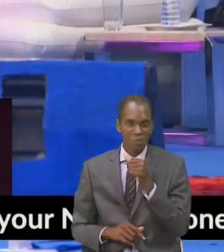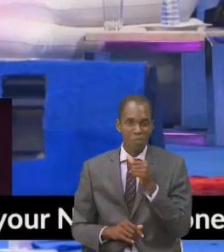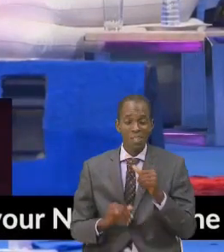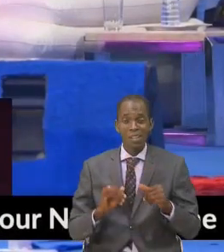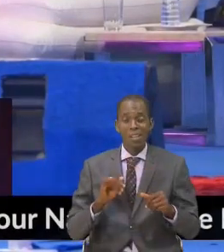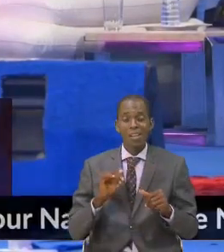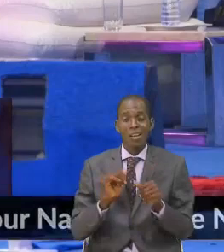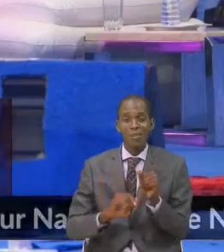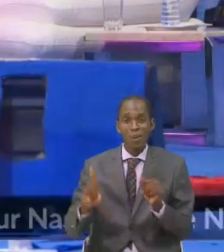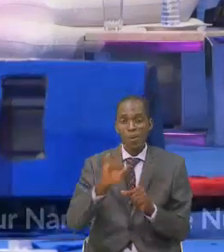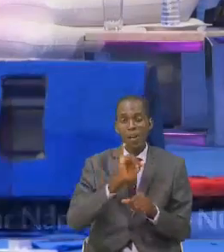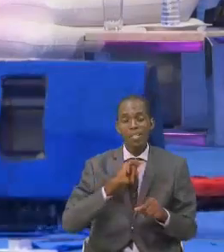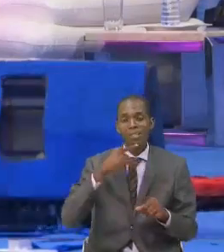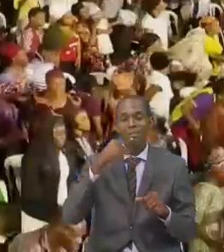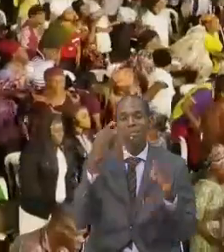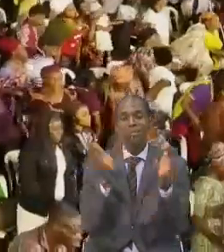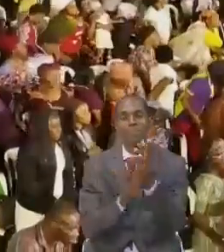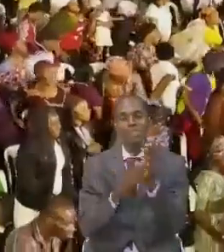Praise the Lord.